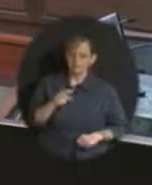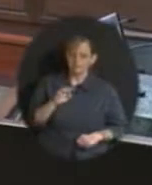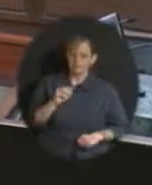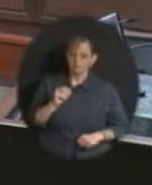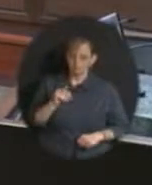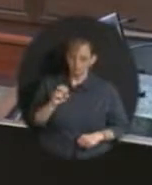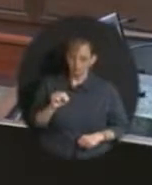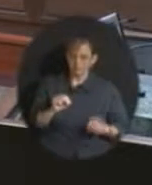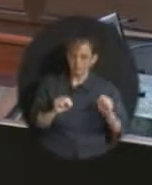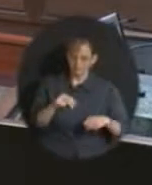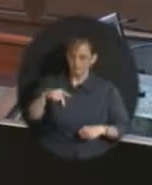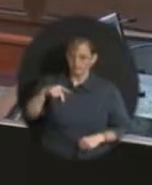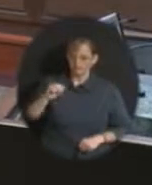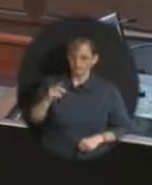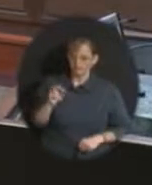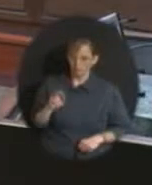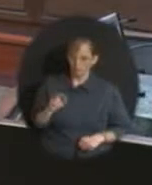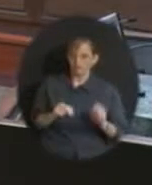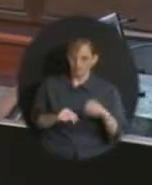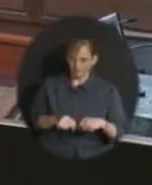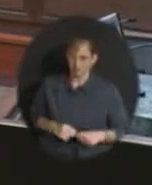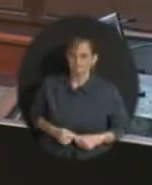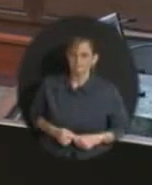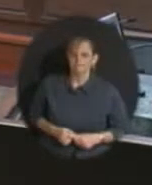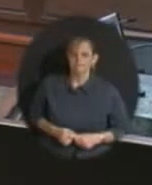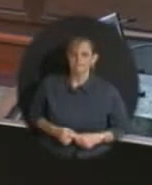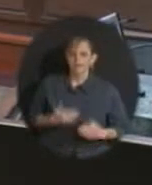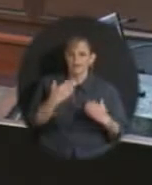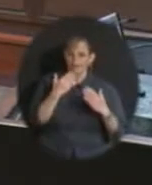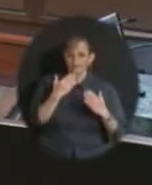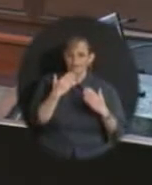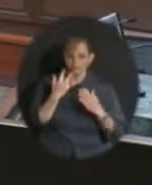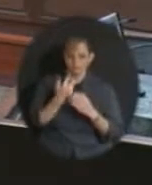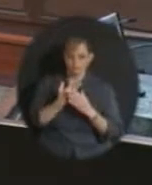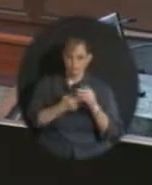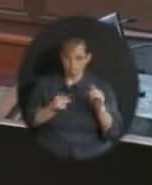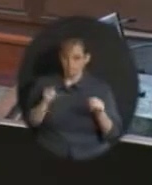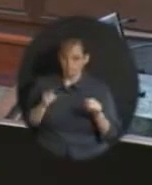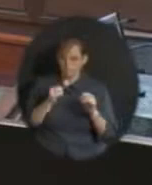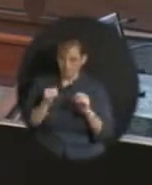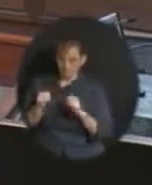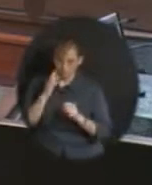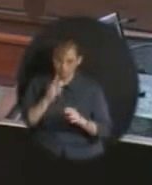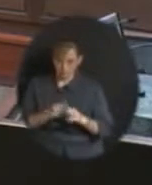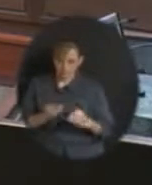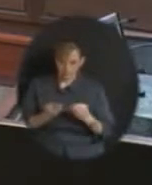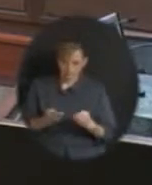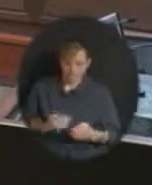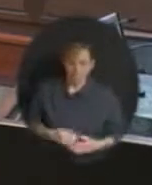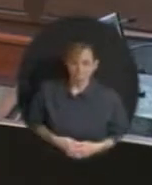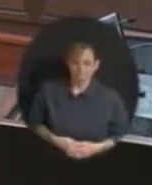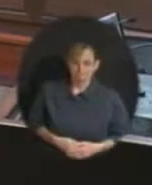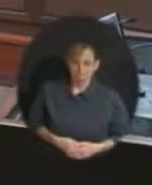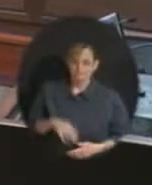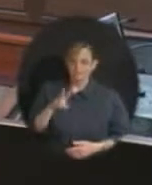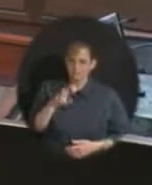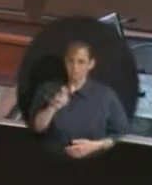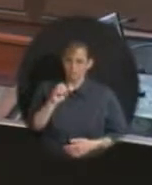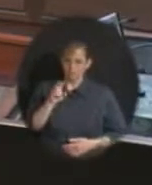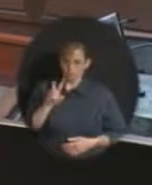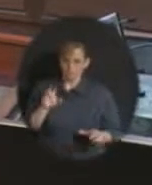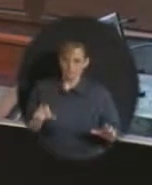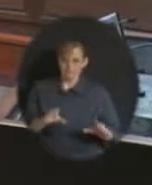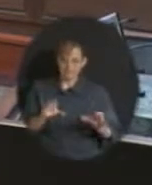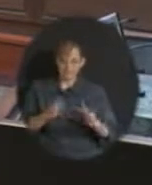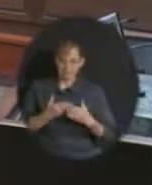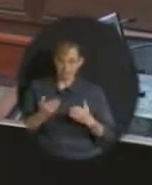Mr. Parker? Yes. Thank you And thank you to both of you. for serving. Yes. 7.02 is an action item,